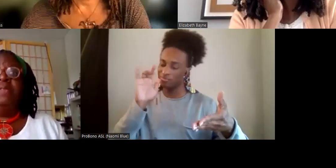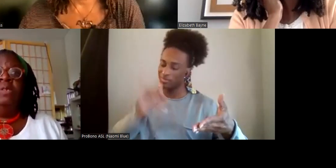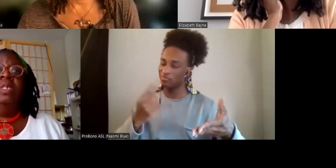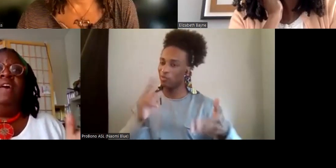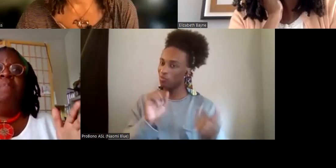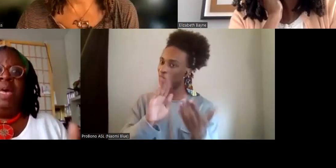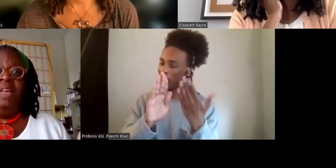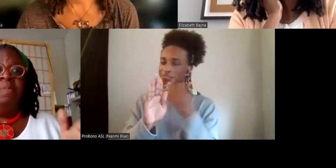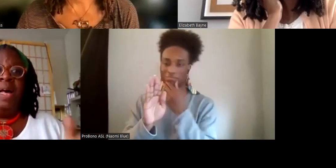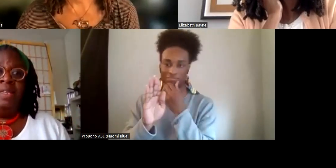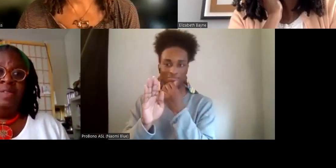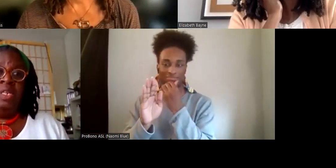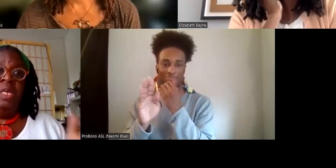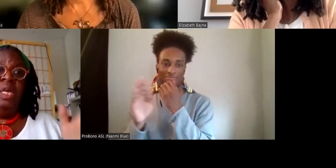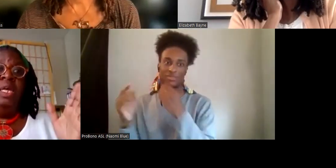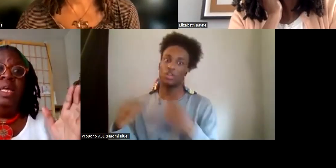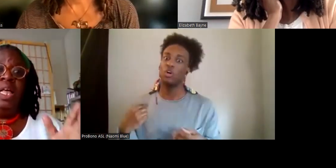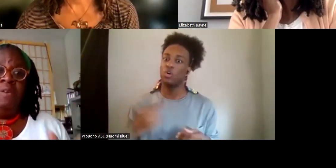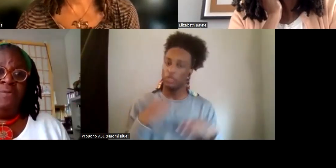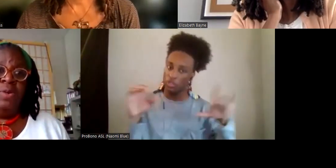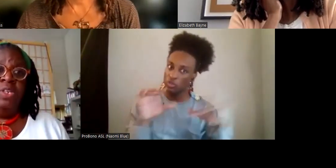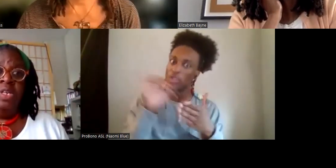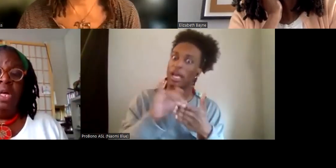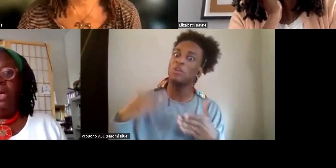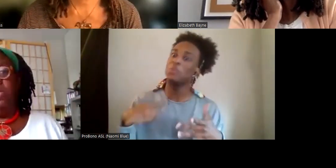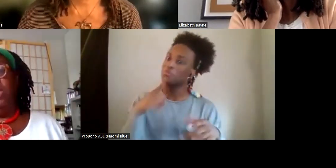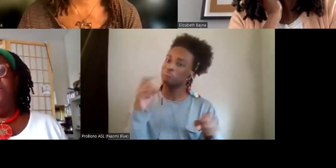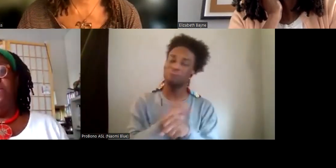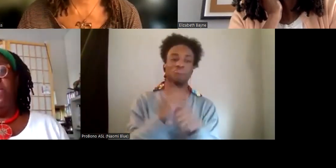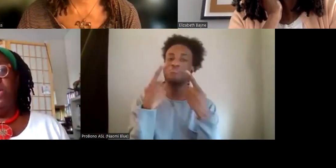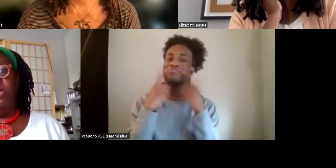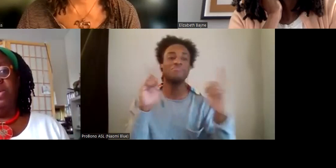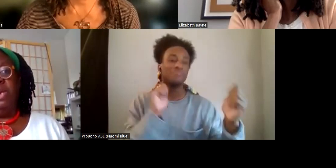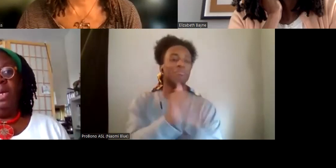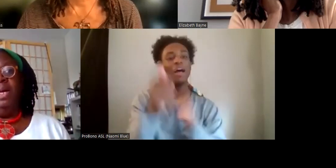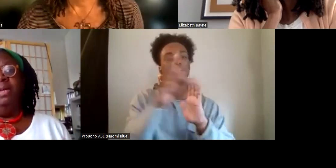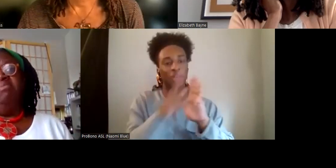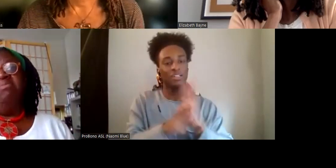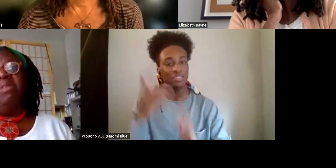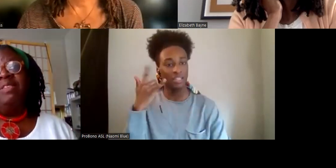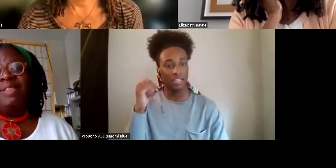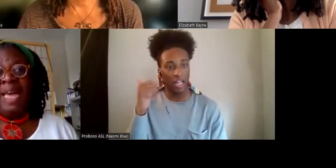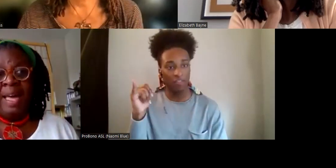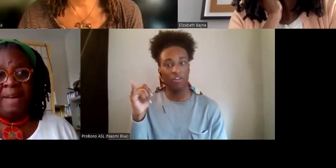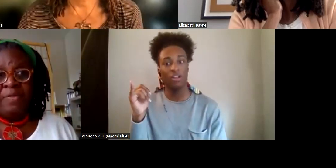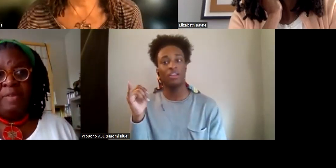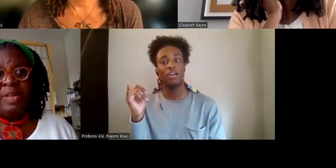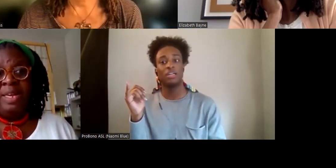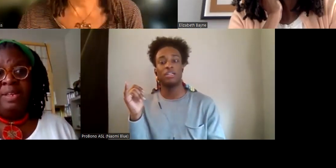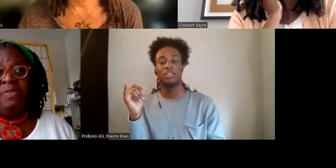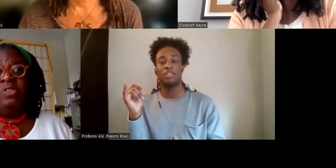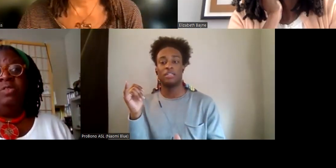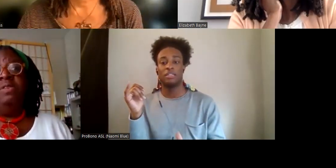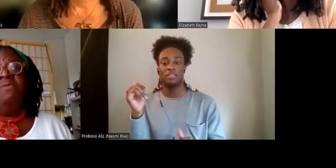we absolutely have passed policy in California with an informed staff